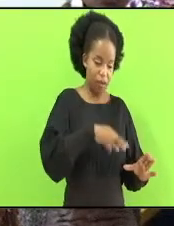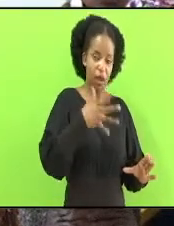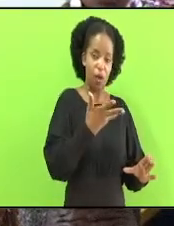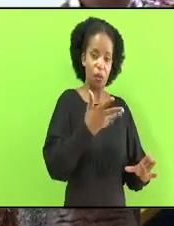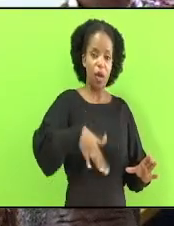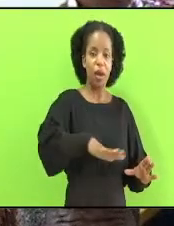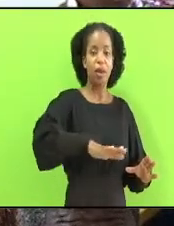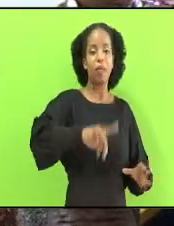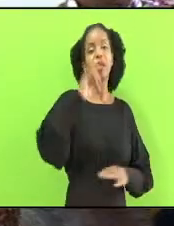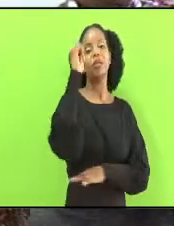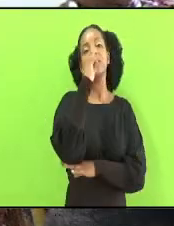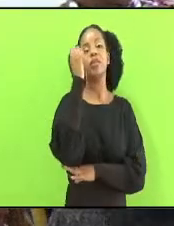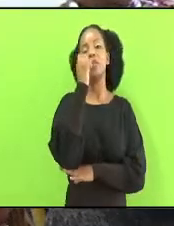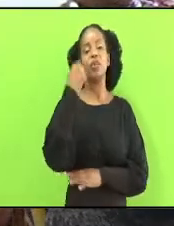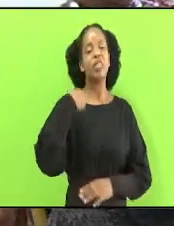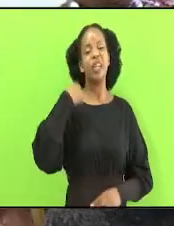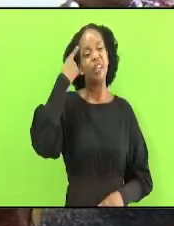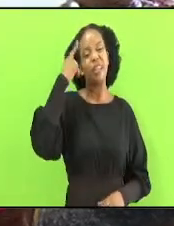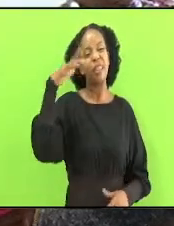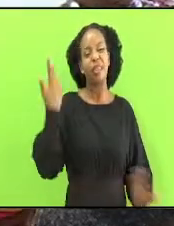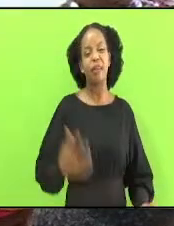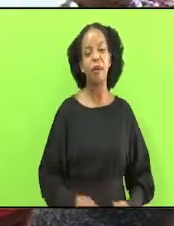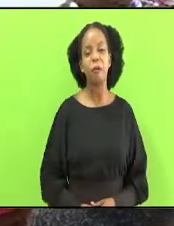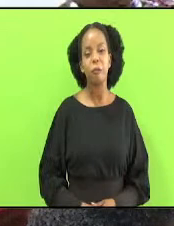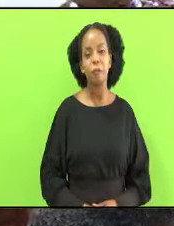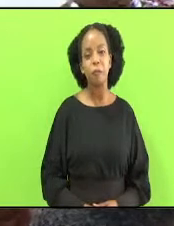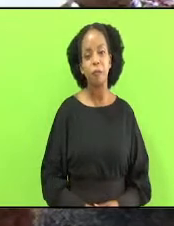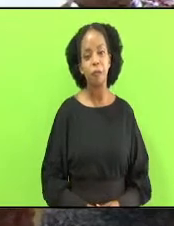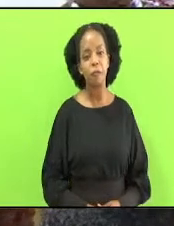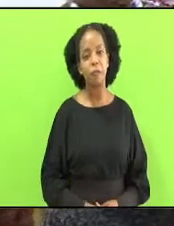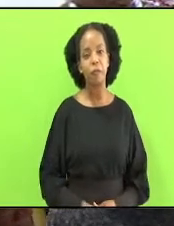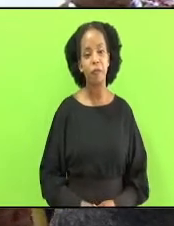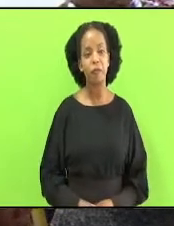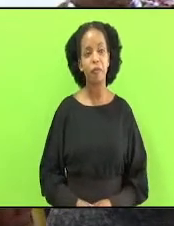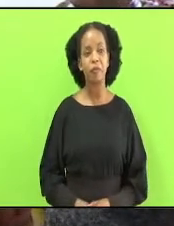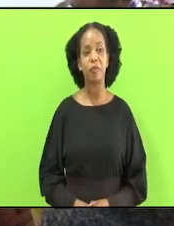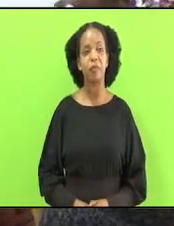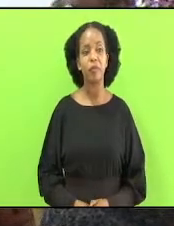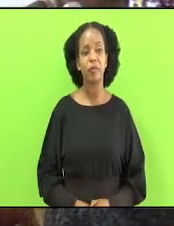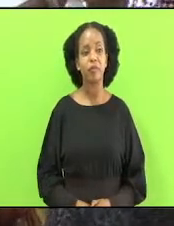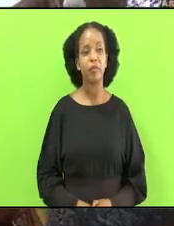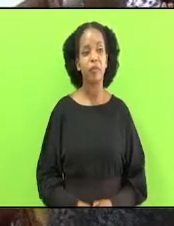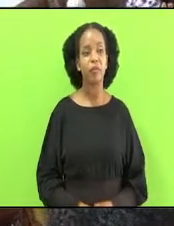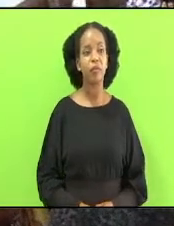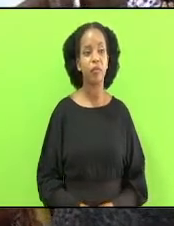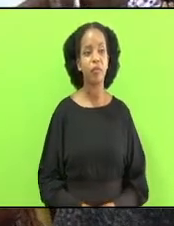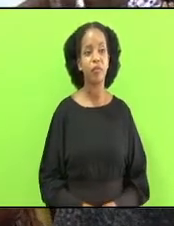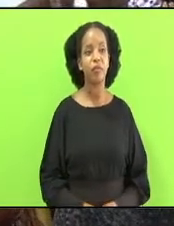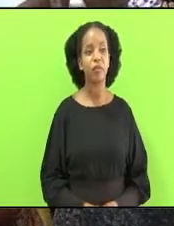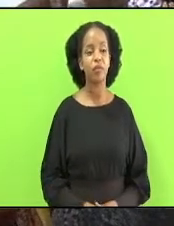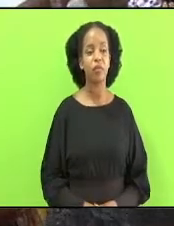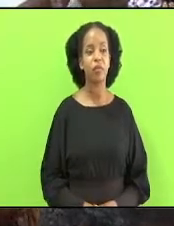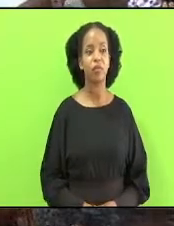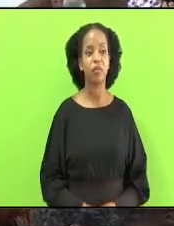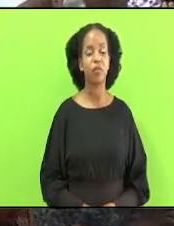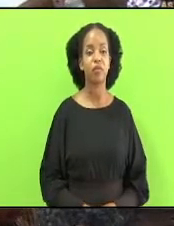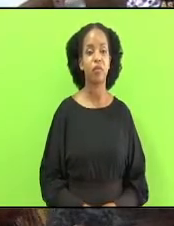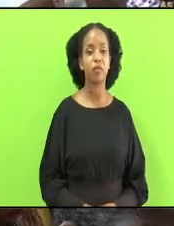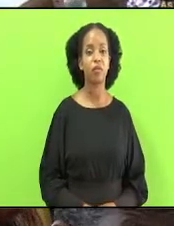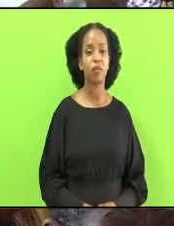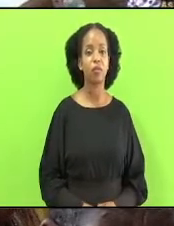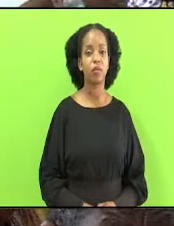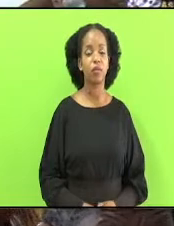rural places. Nkare ga re tlhokomedise ntlha eo ya gore go tshwantse go nne le ditulo mafelo mo go